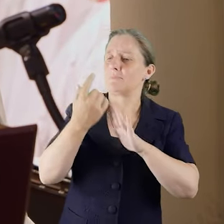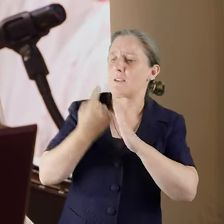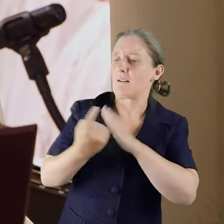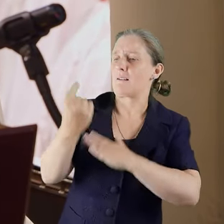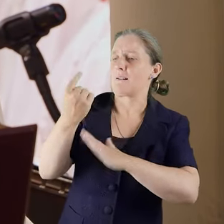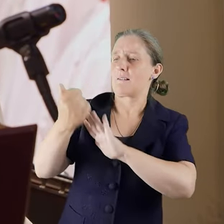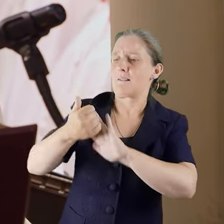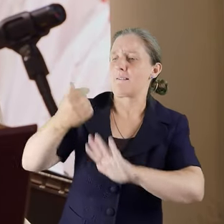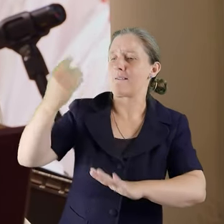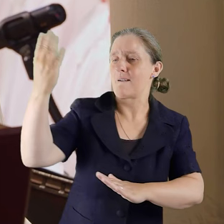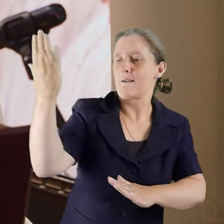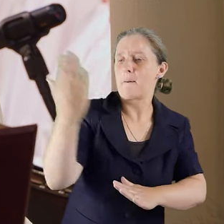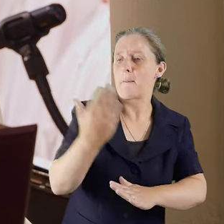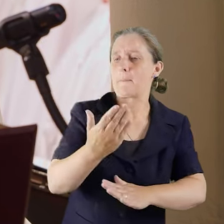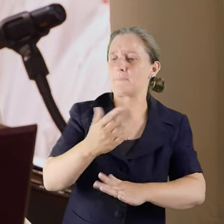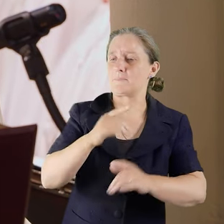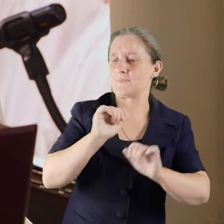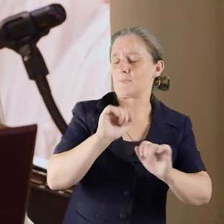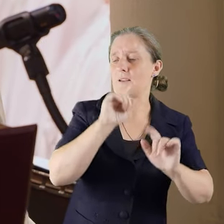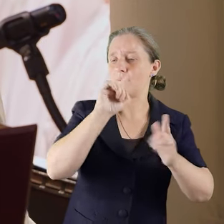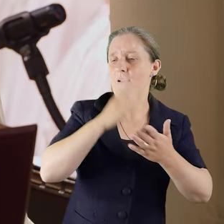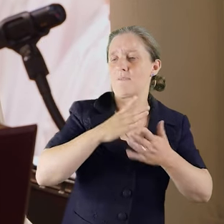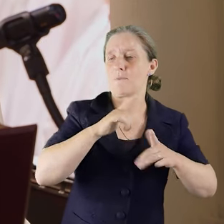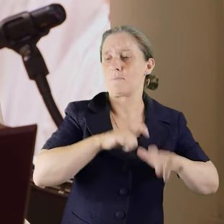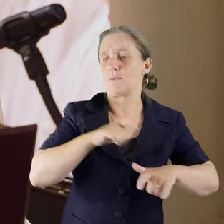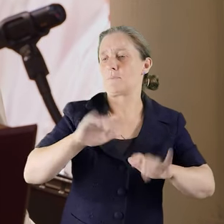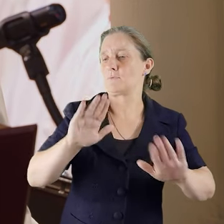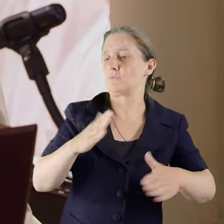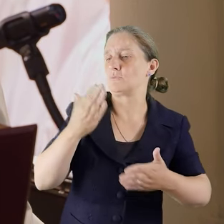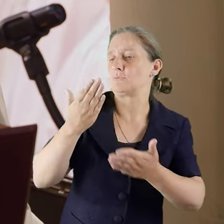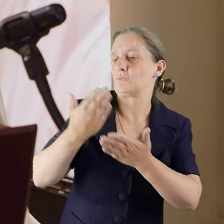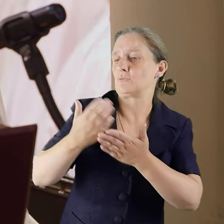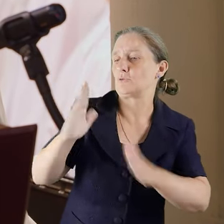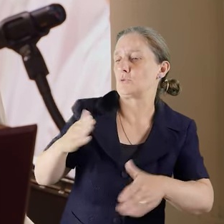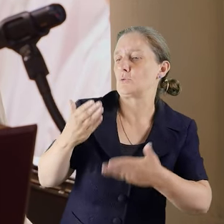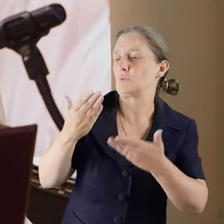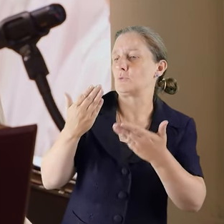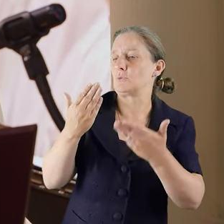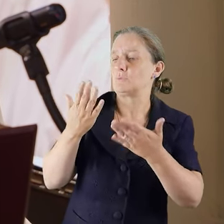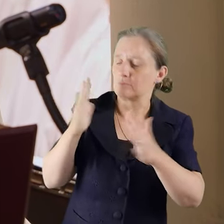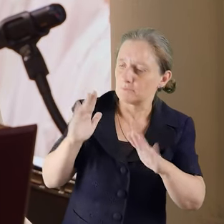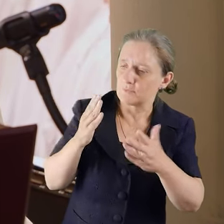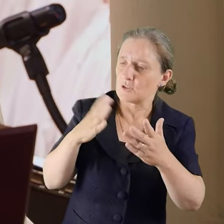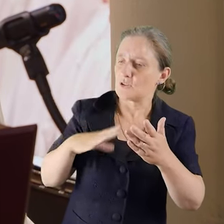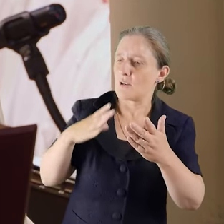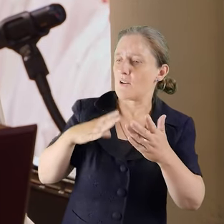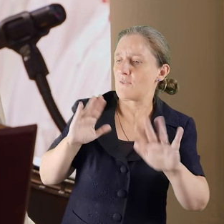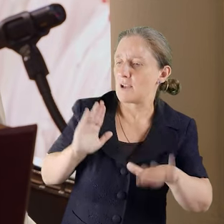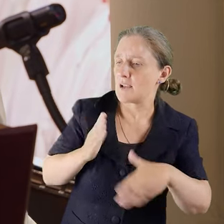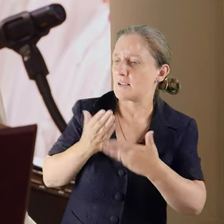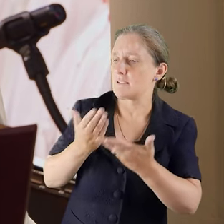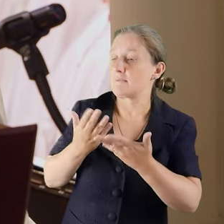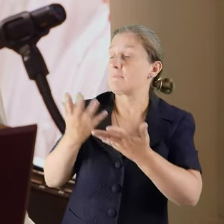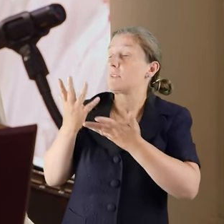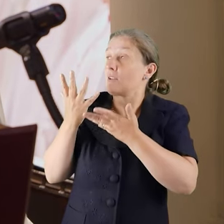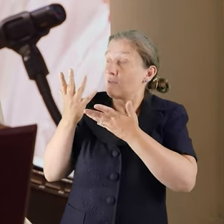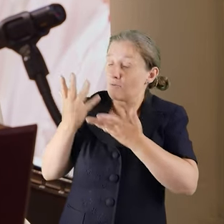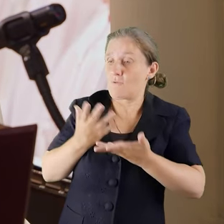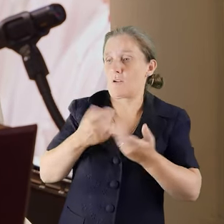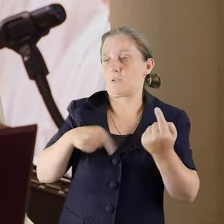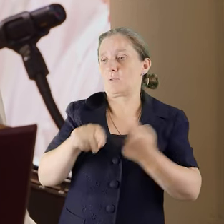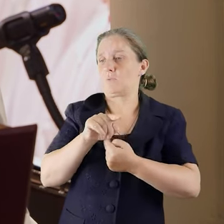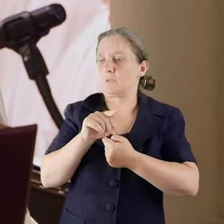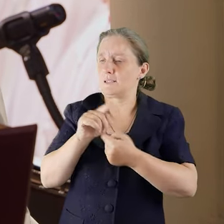Whose only gift it cometh that thy faithful people do unto thee true and laudable service, grant that